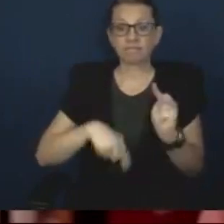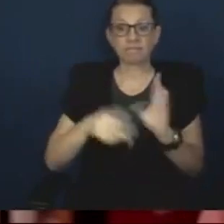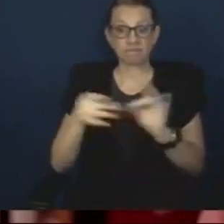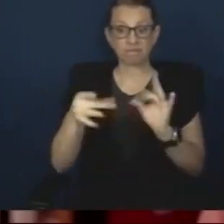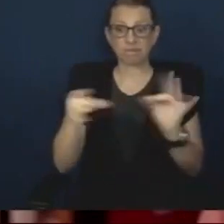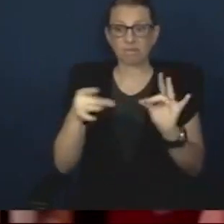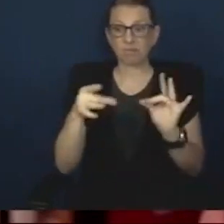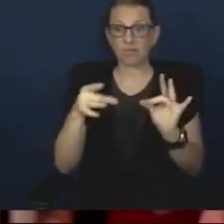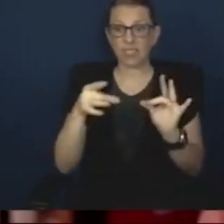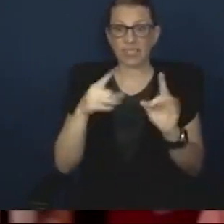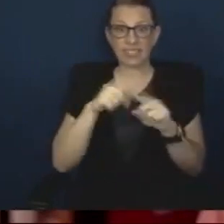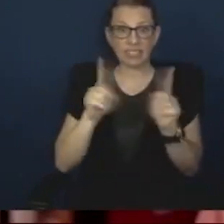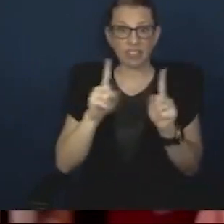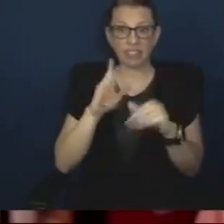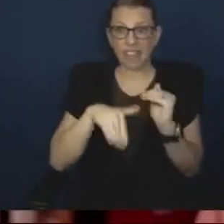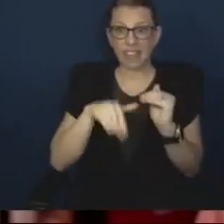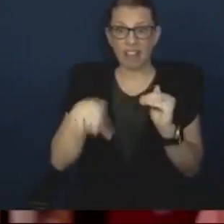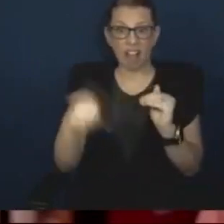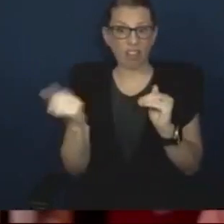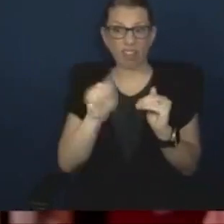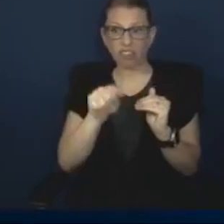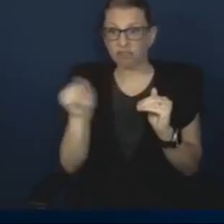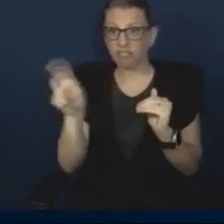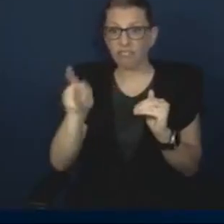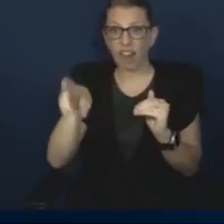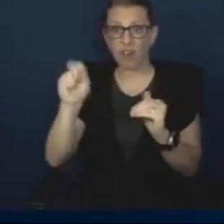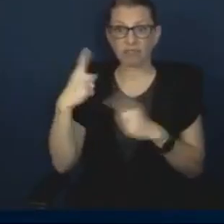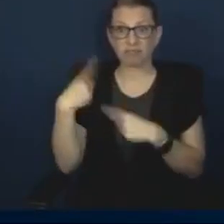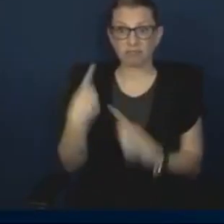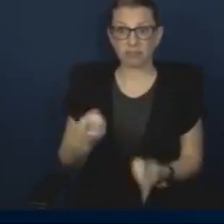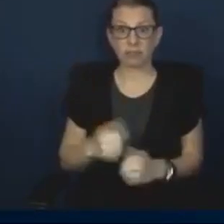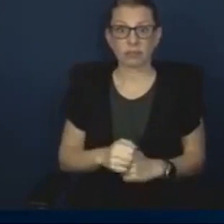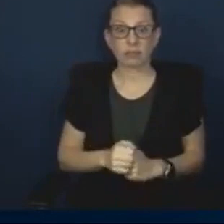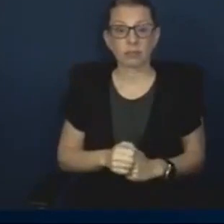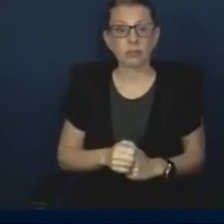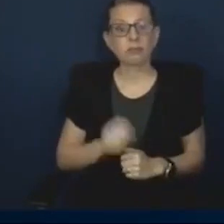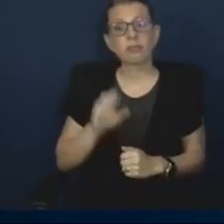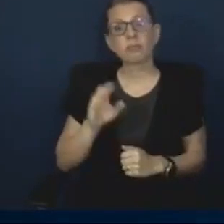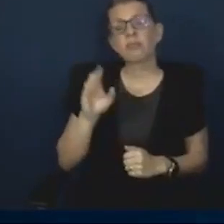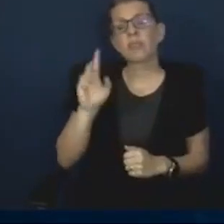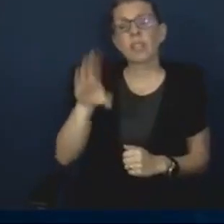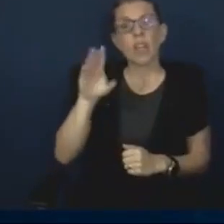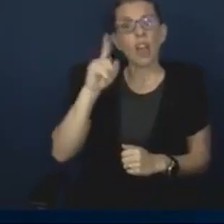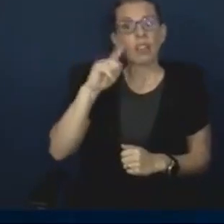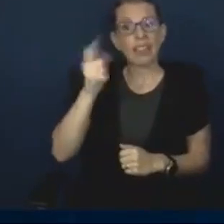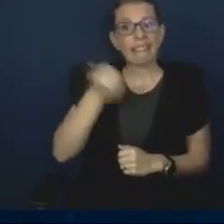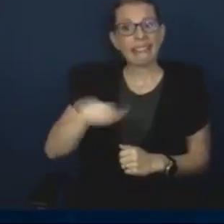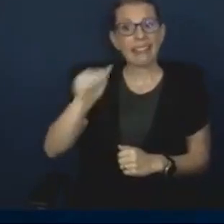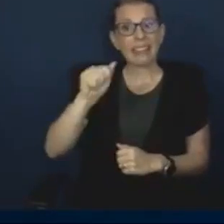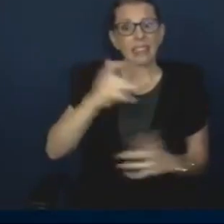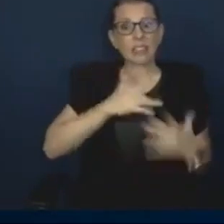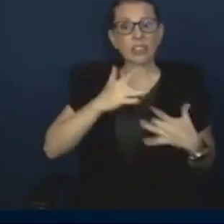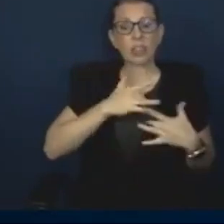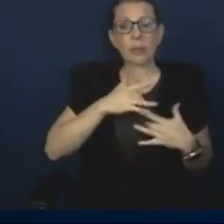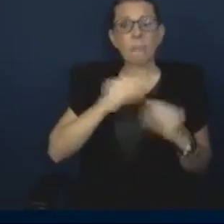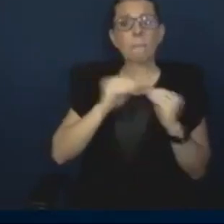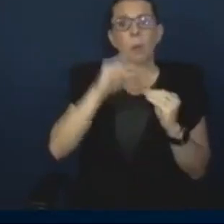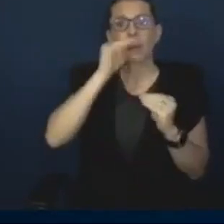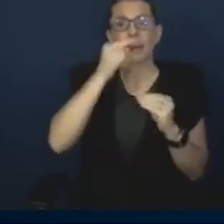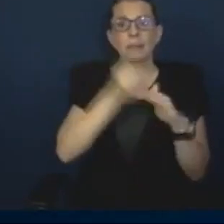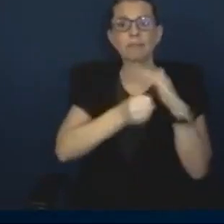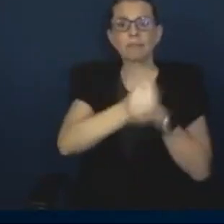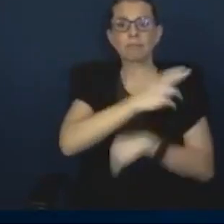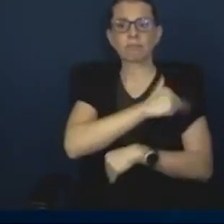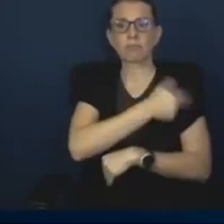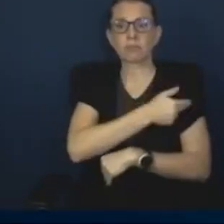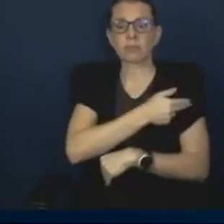other virus so far. Do you think there's any concern that we're seeing more kids hospitalized? The pediatric hospital we have an affiliation